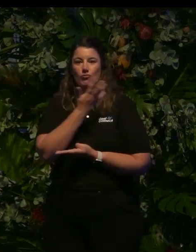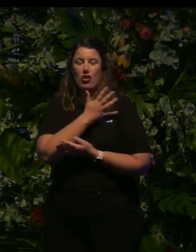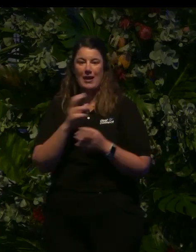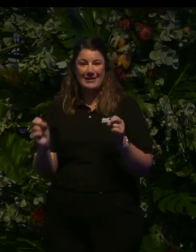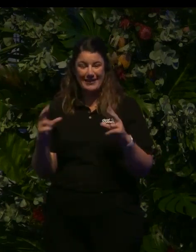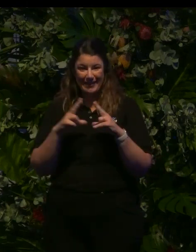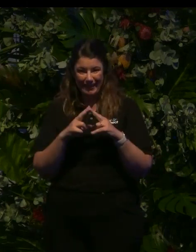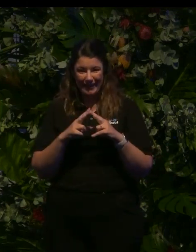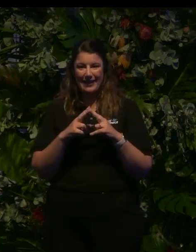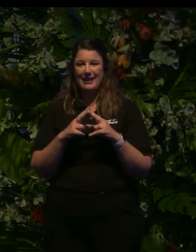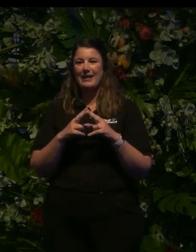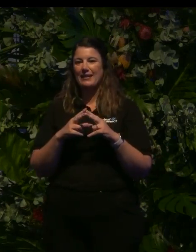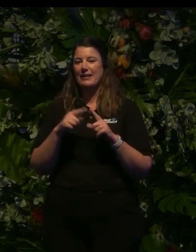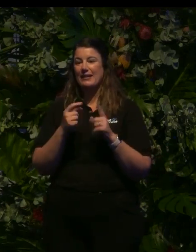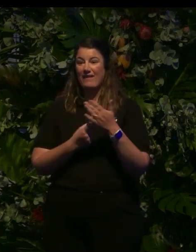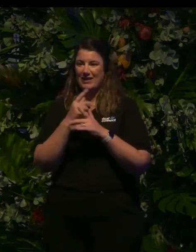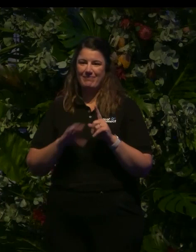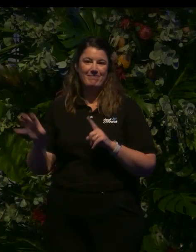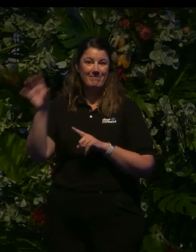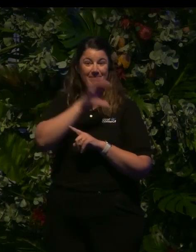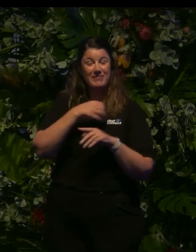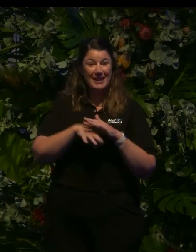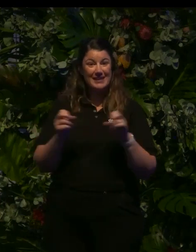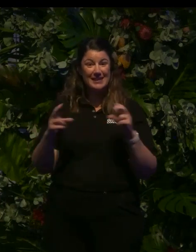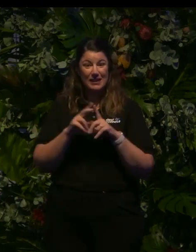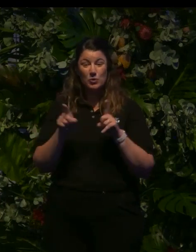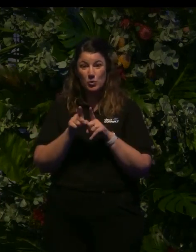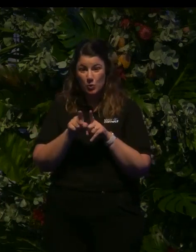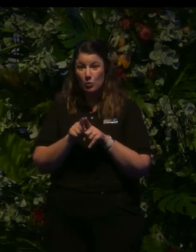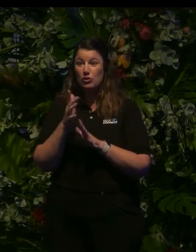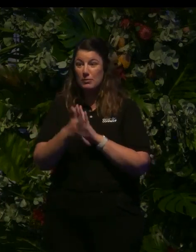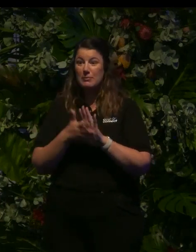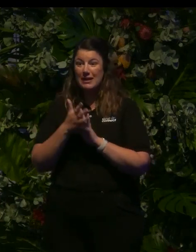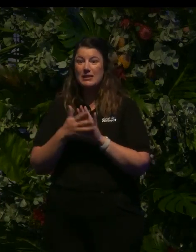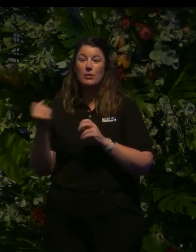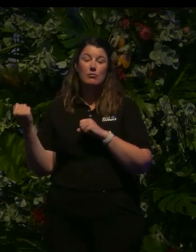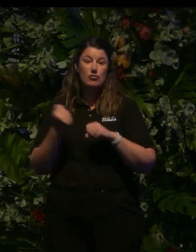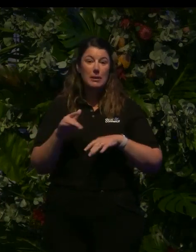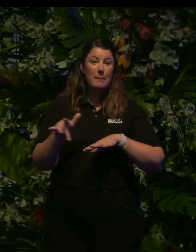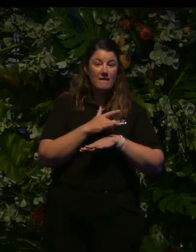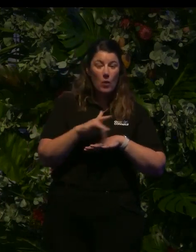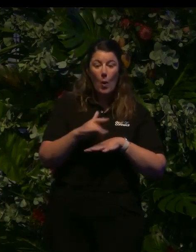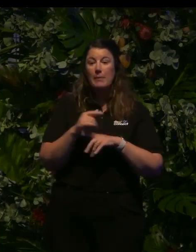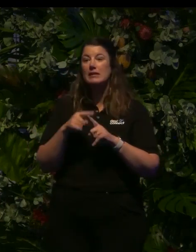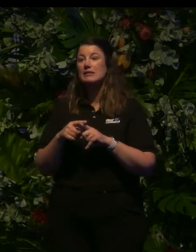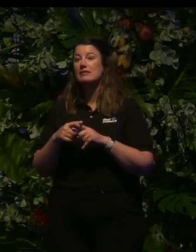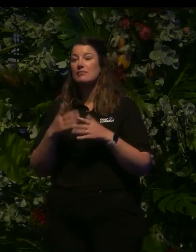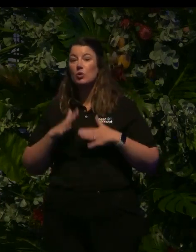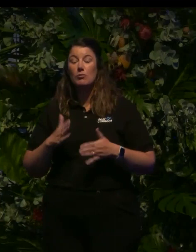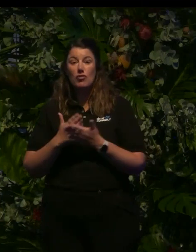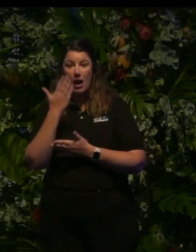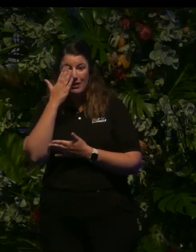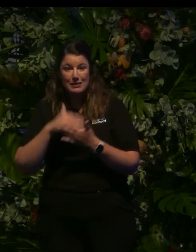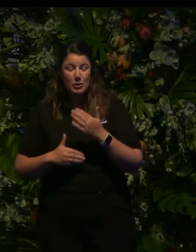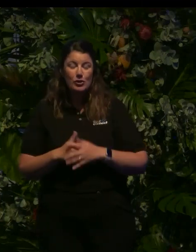Sydney and Mardi Gras Sydney as well, which allowed us to bring Canadian performers, movie directors, human rights